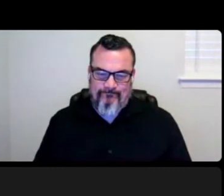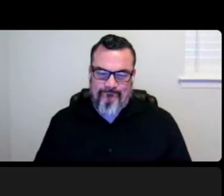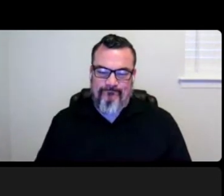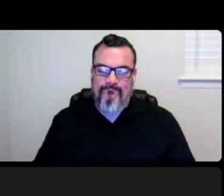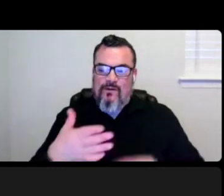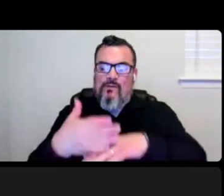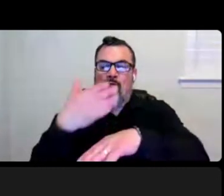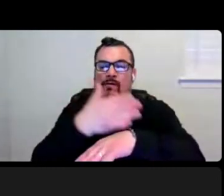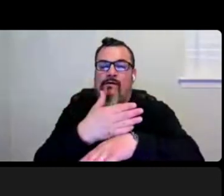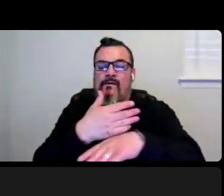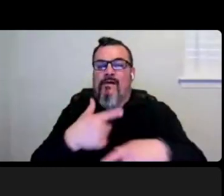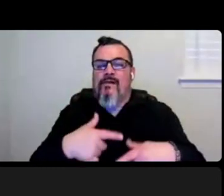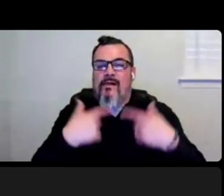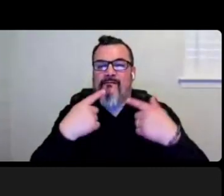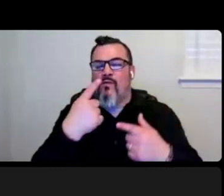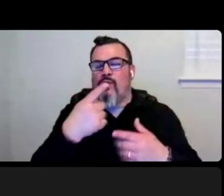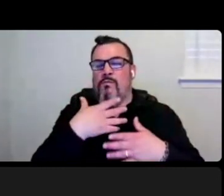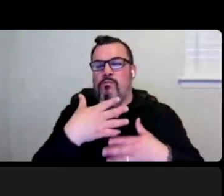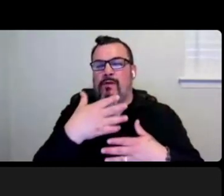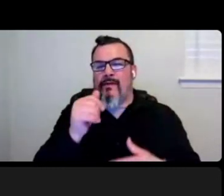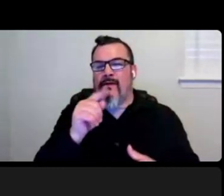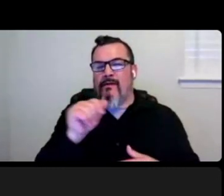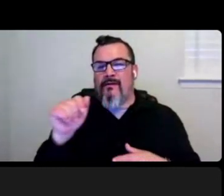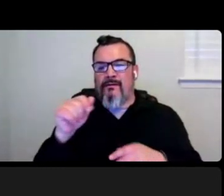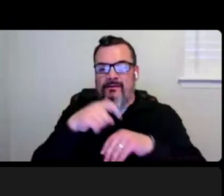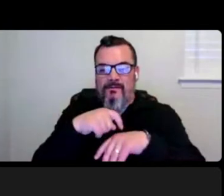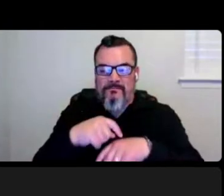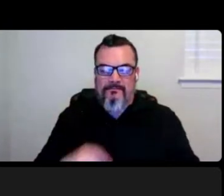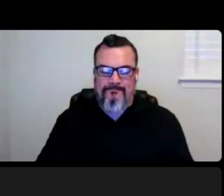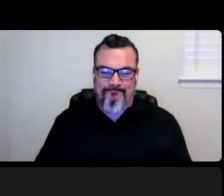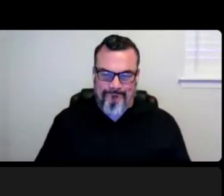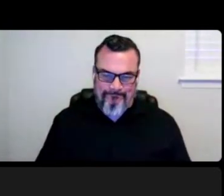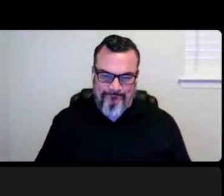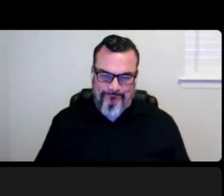Improving life one breath at a time.